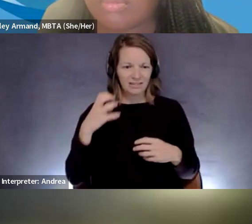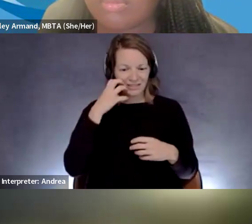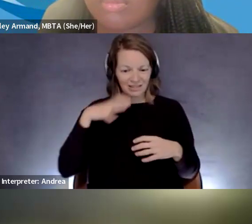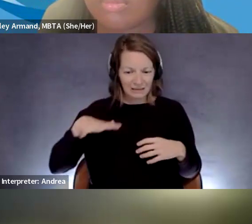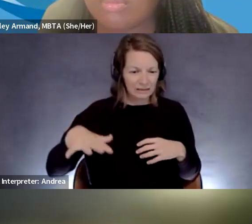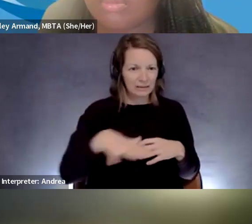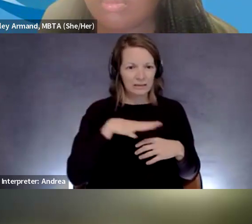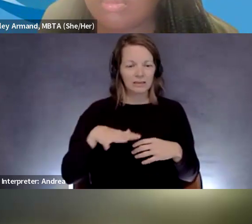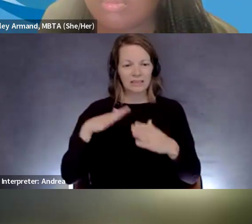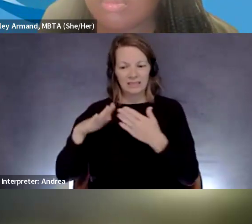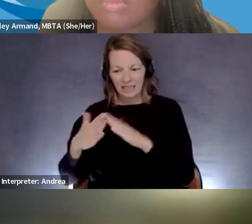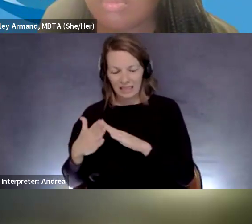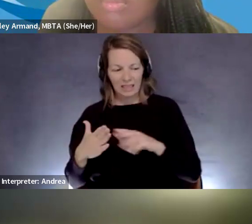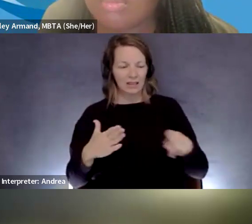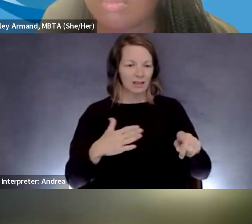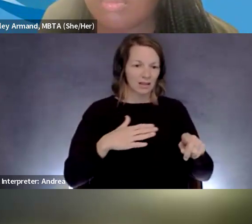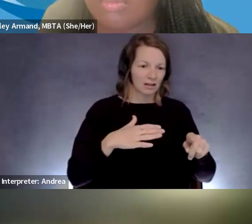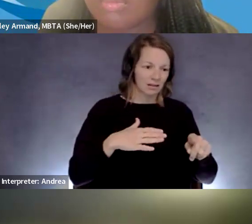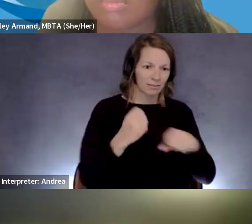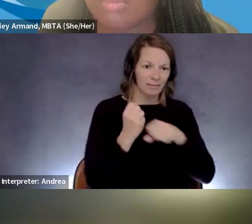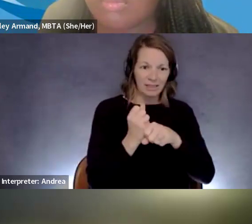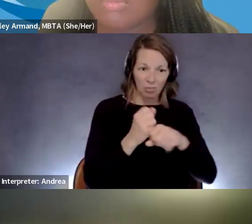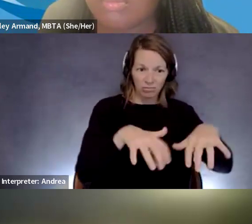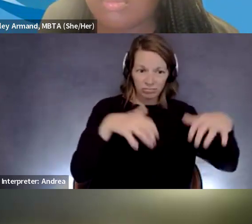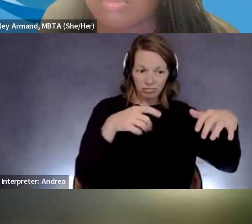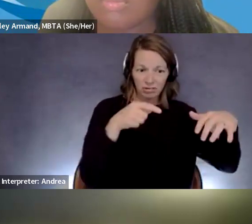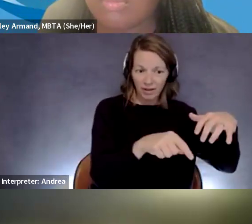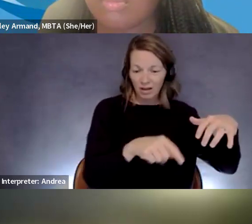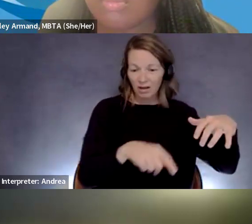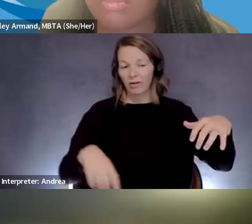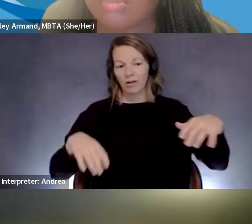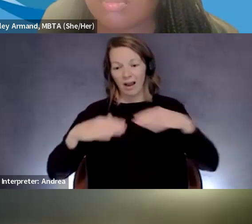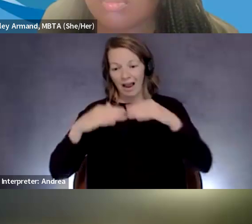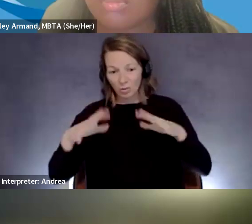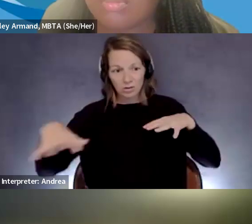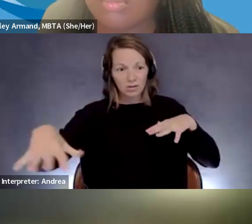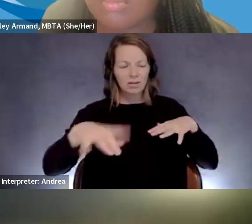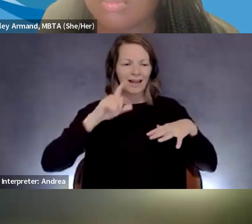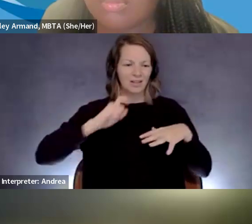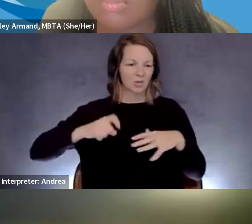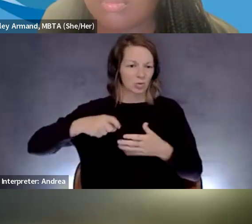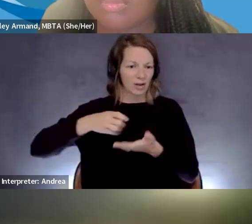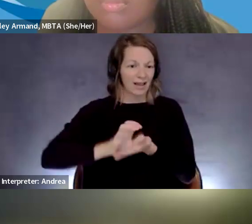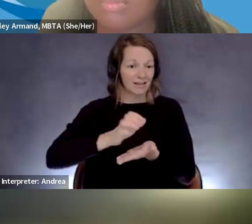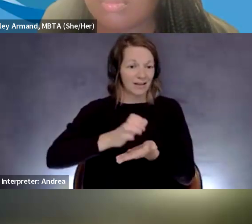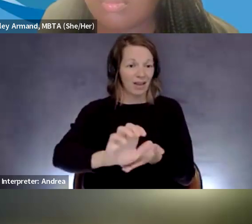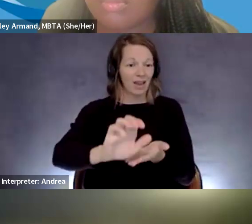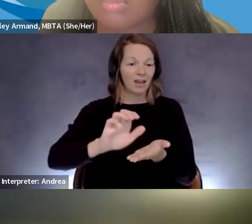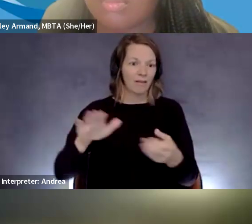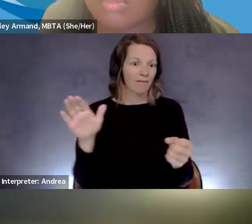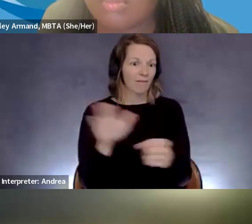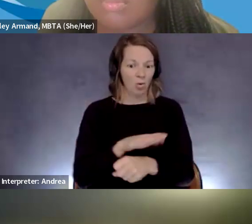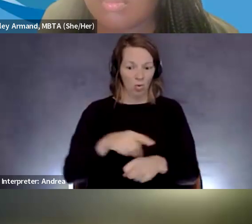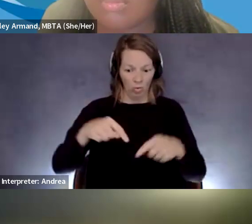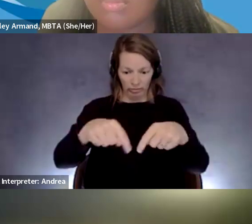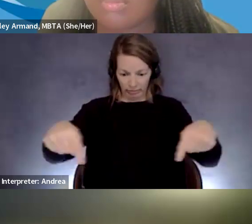next to it on one side, Fenway Park on the other side. We had to excavate the entire footprint of